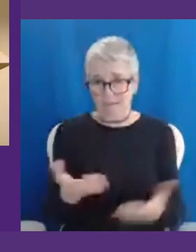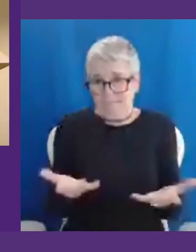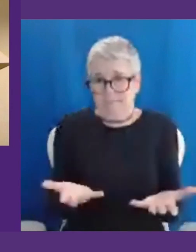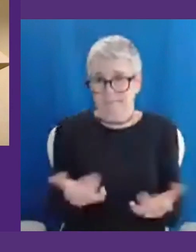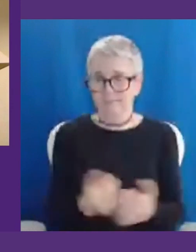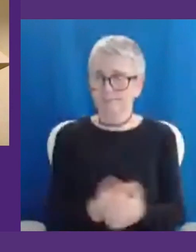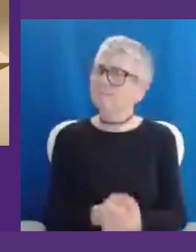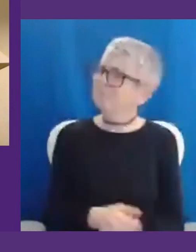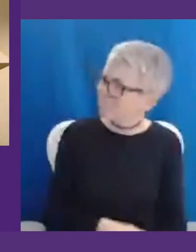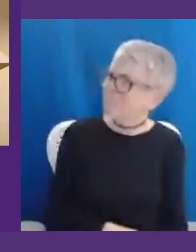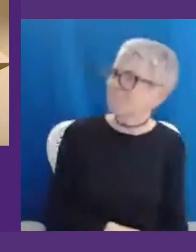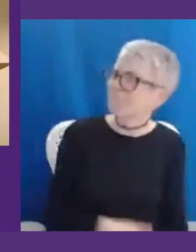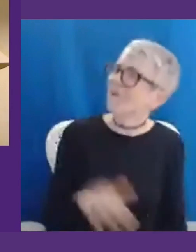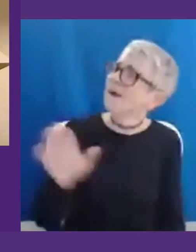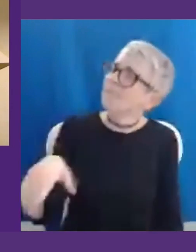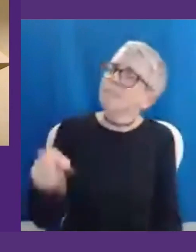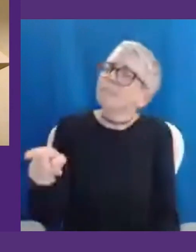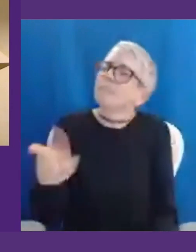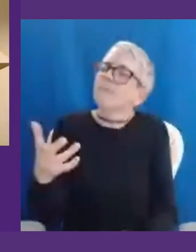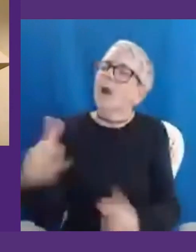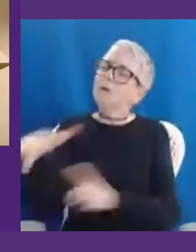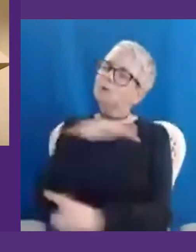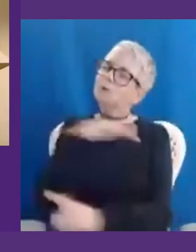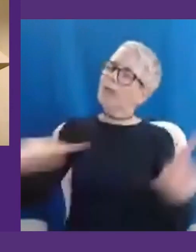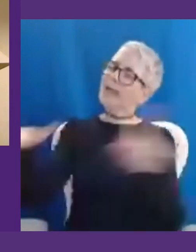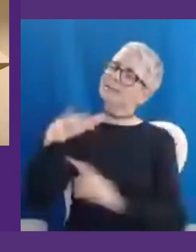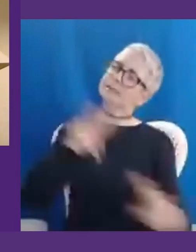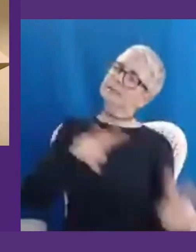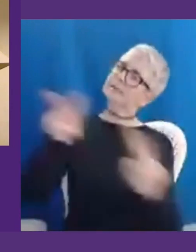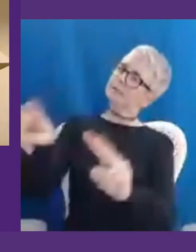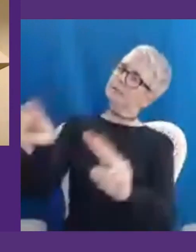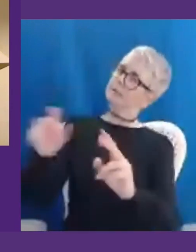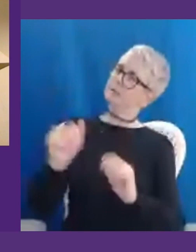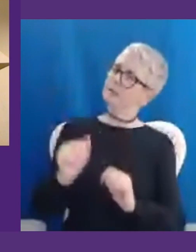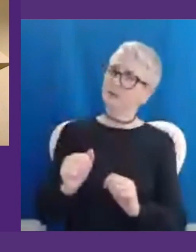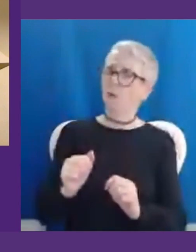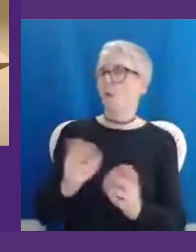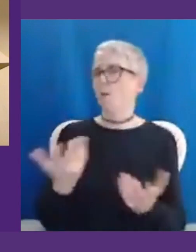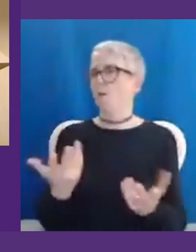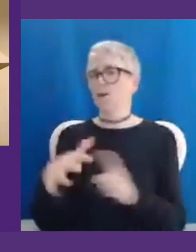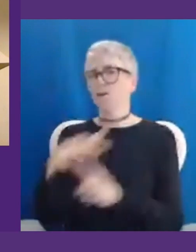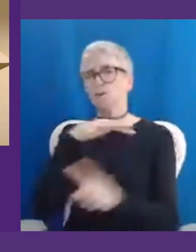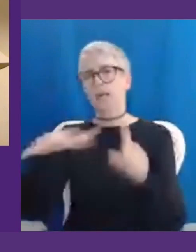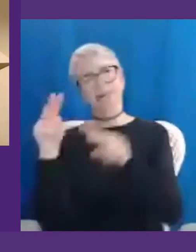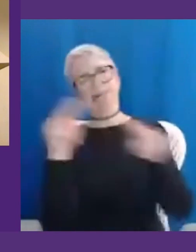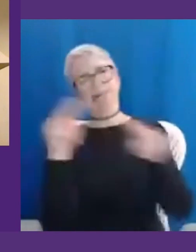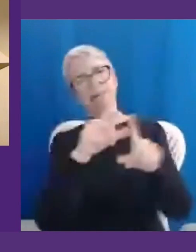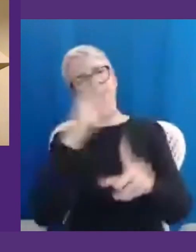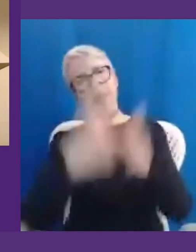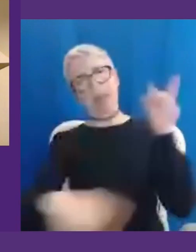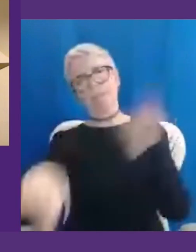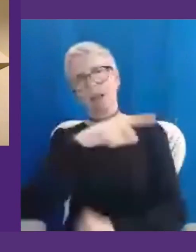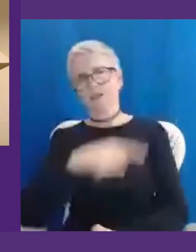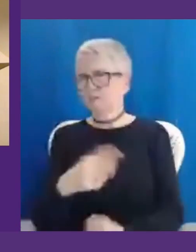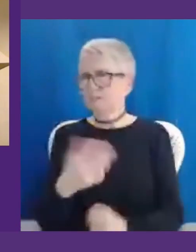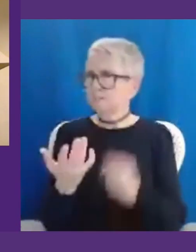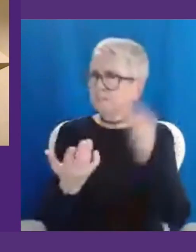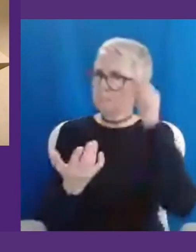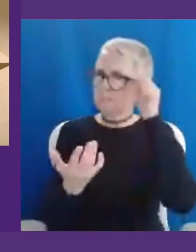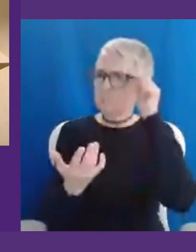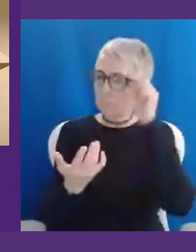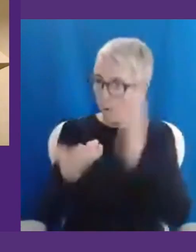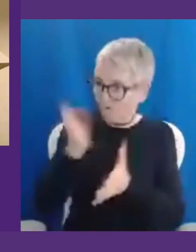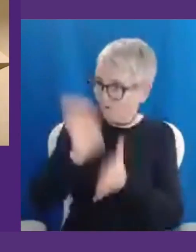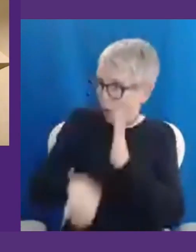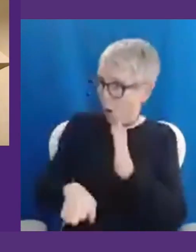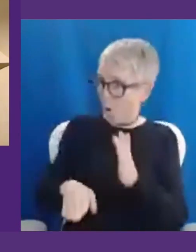the perceptions are about people who are, how much do you think that comes from folk tales and